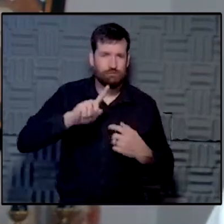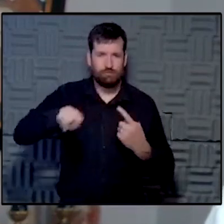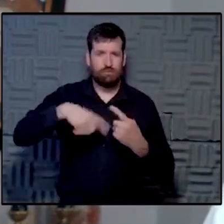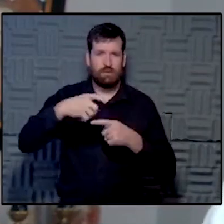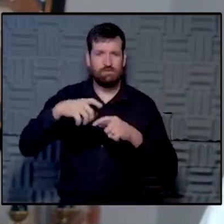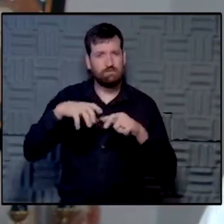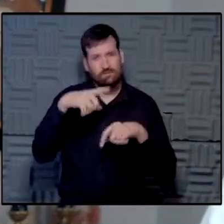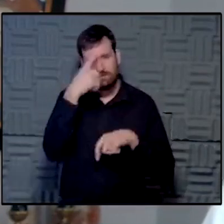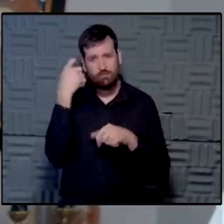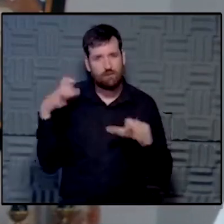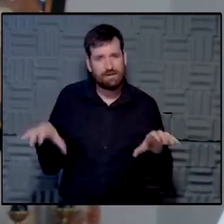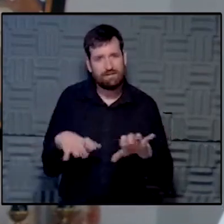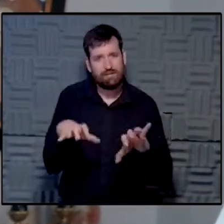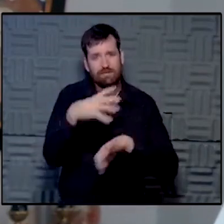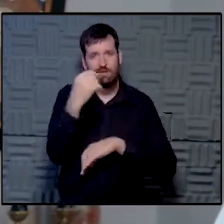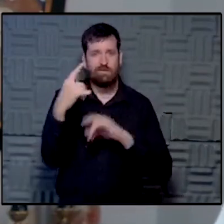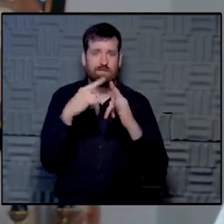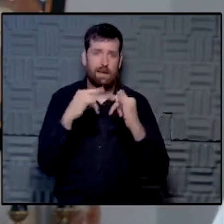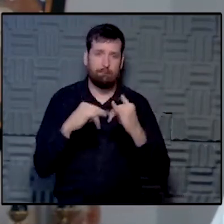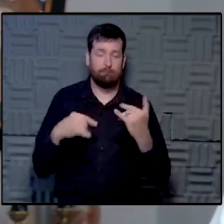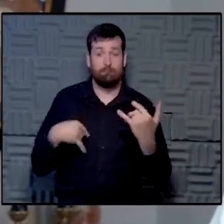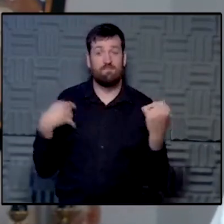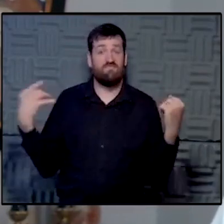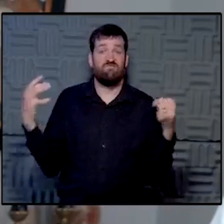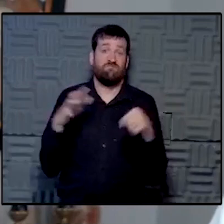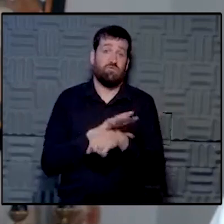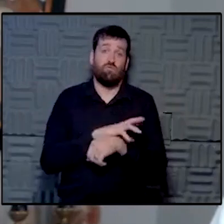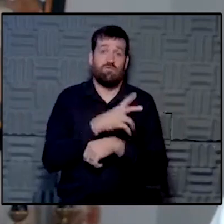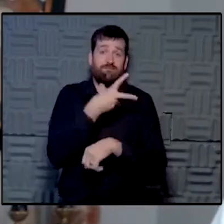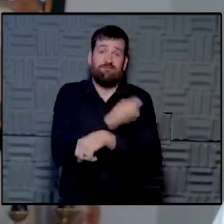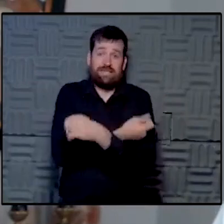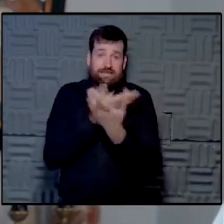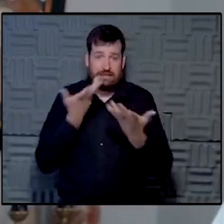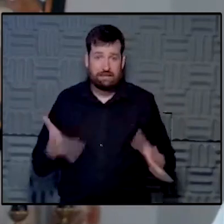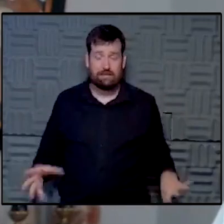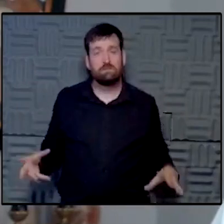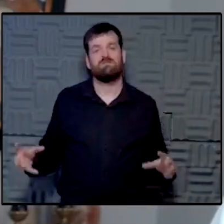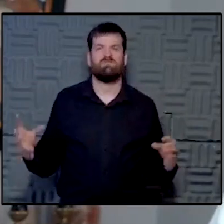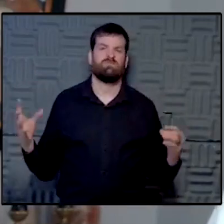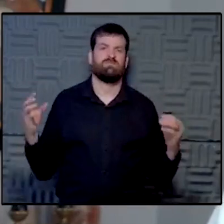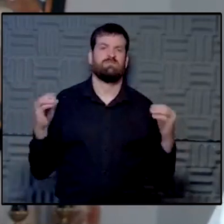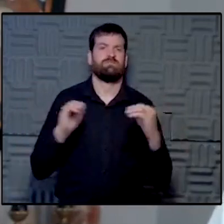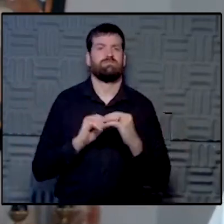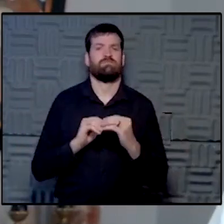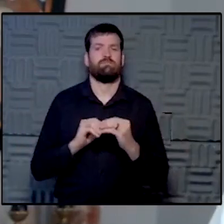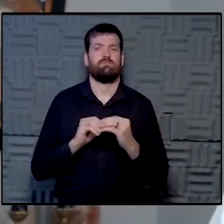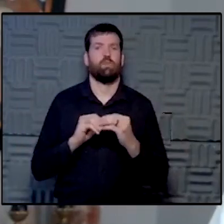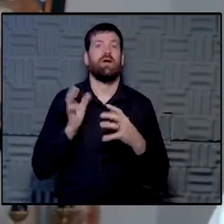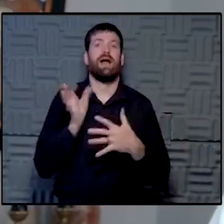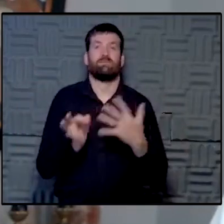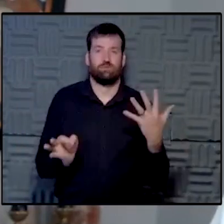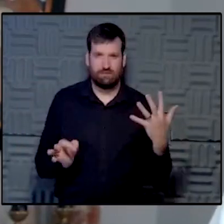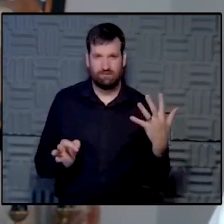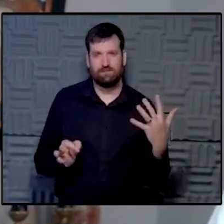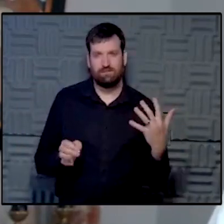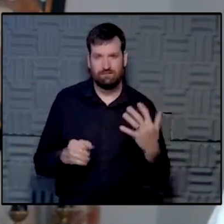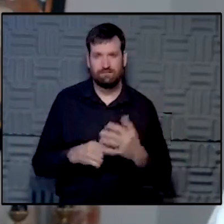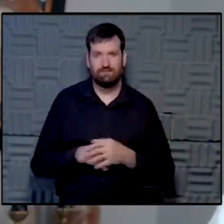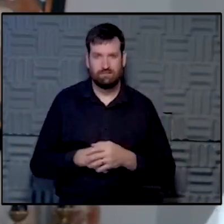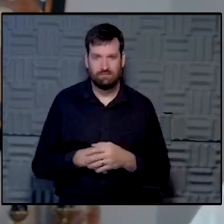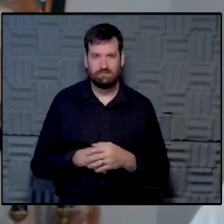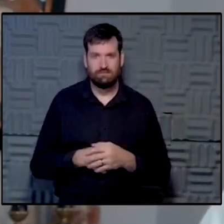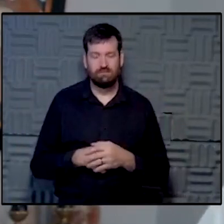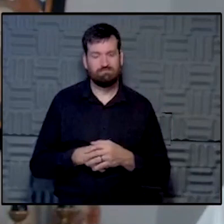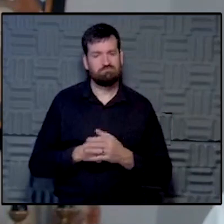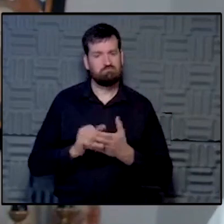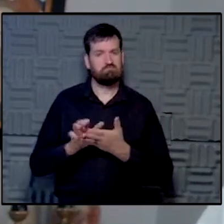activities. And I think that a fully vaccinated kid will have many more avenues available to them. And it would be